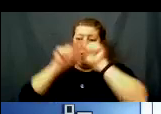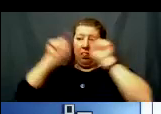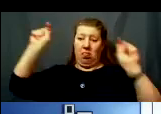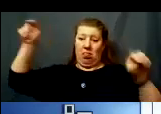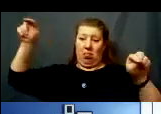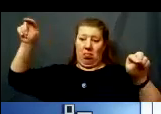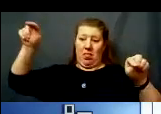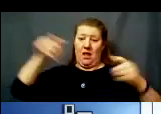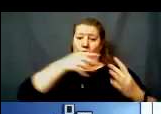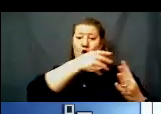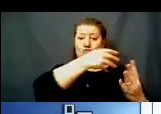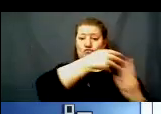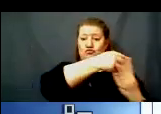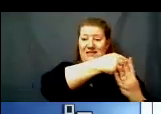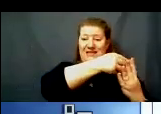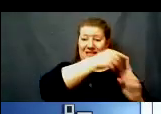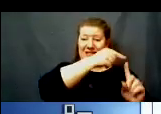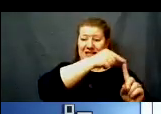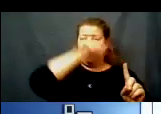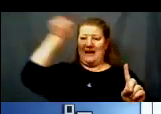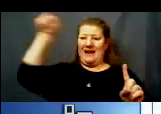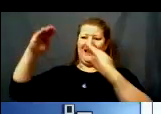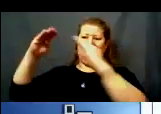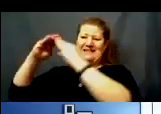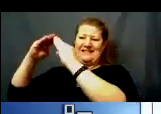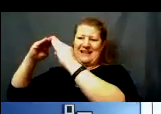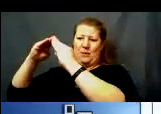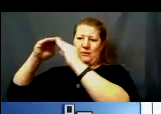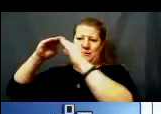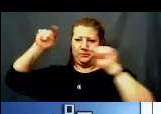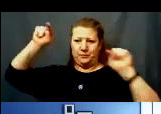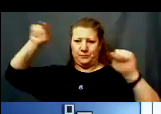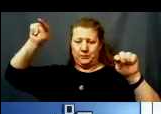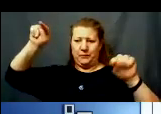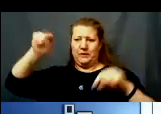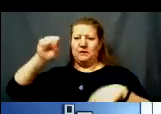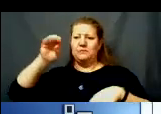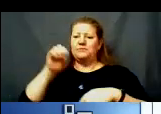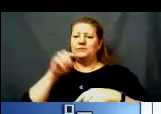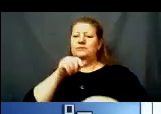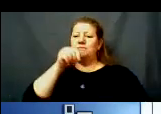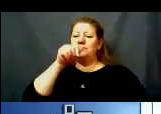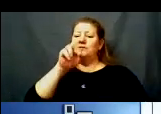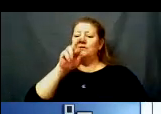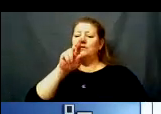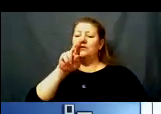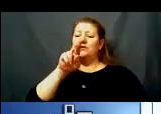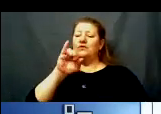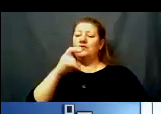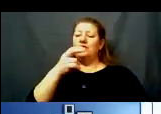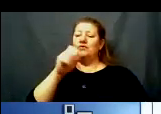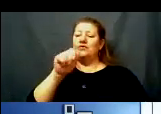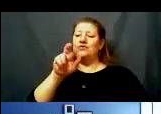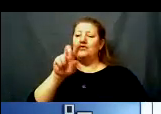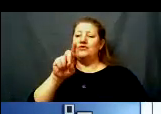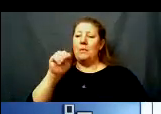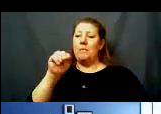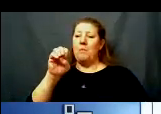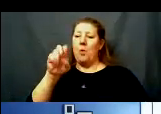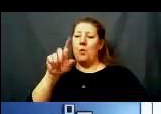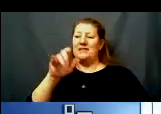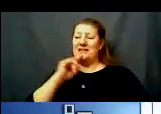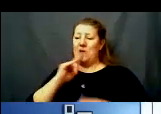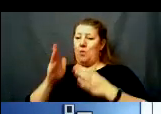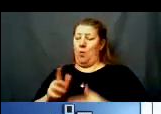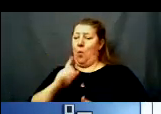prison and in the town. And so Richard Mosley is a formerly incarcerated person who spent time